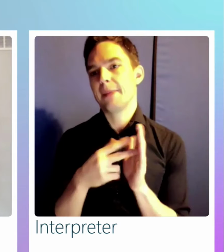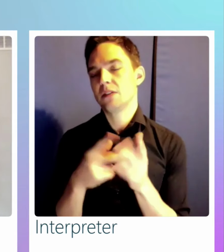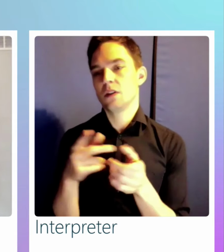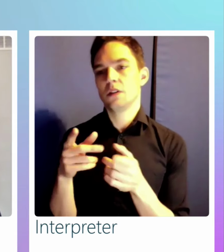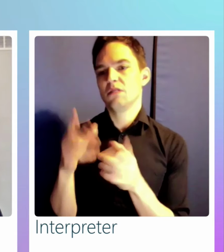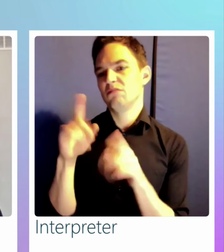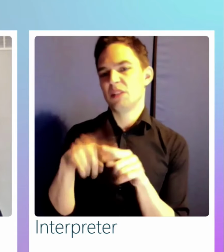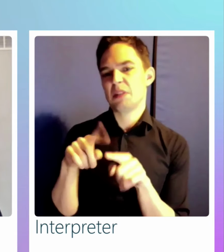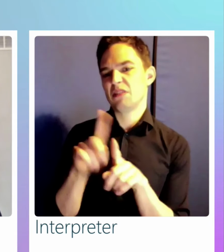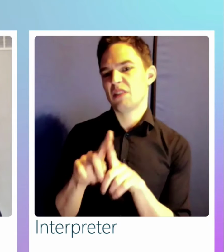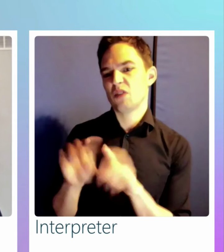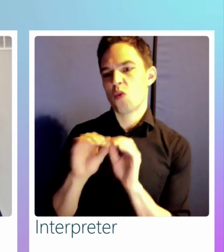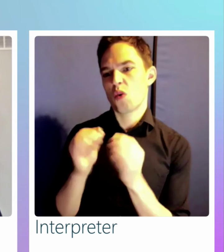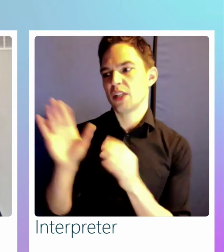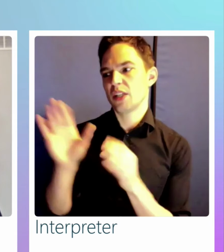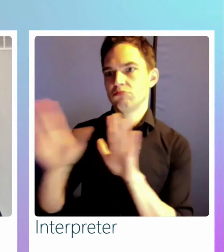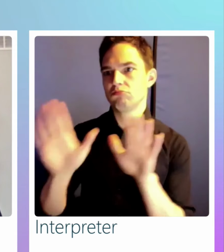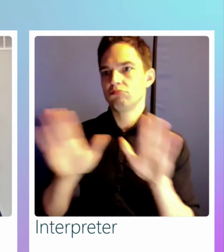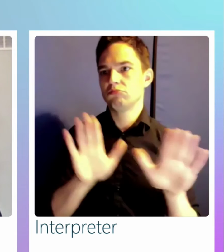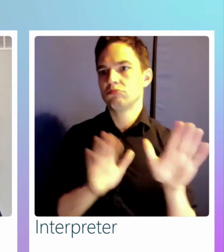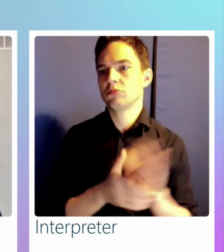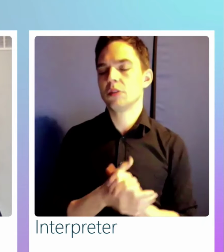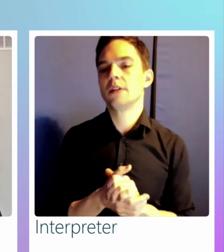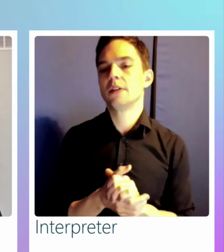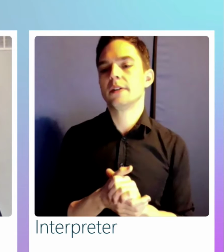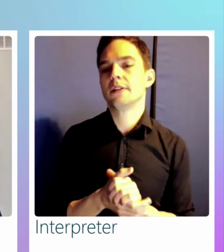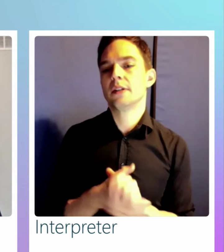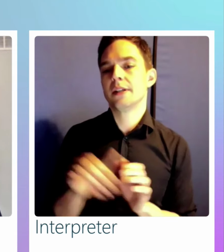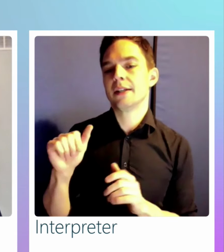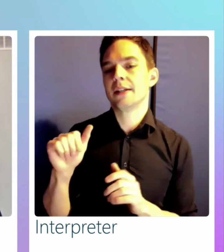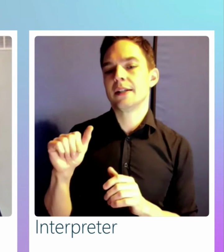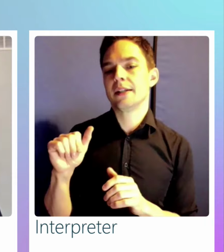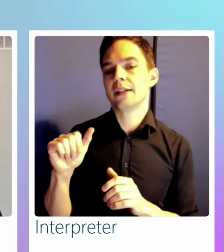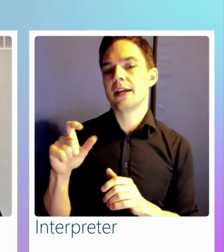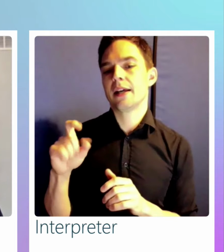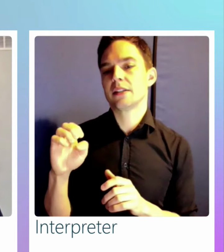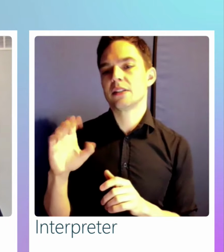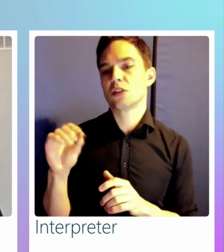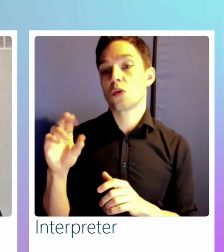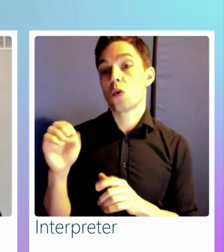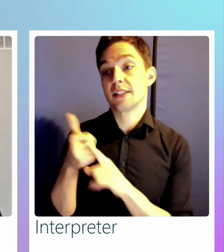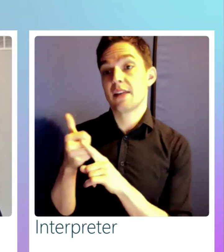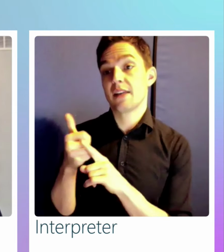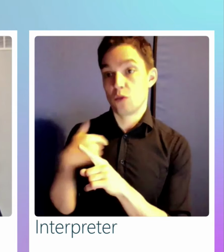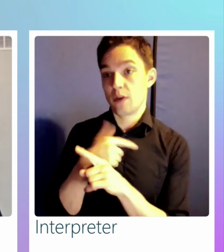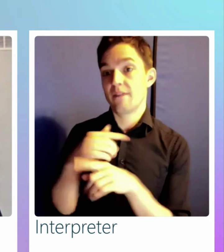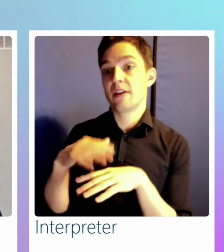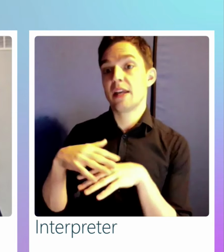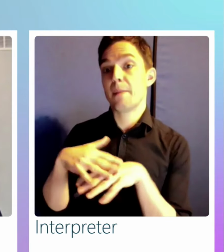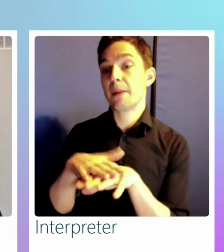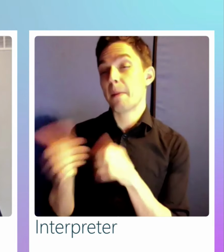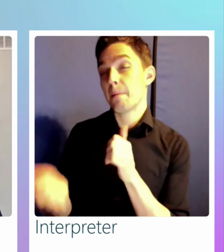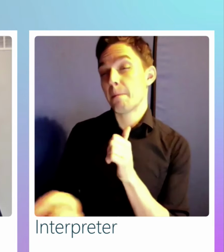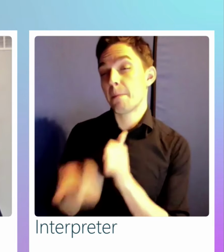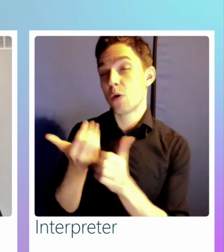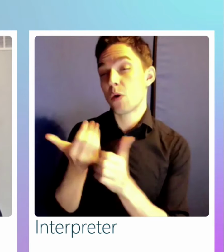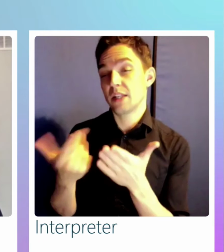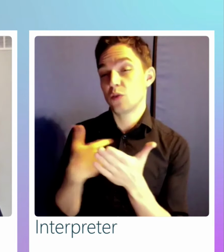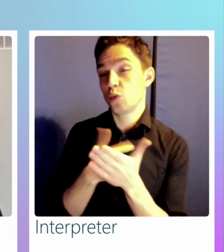different organizations. As for Xcore itself, I think we have implemented most things that we